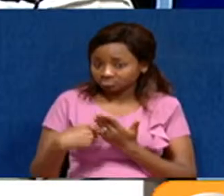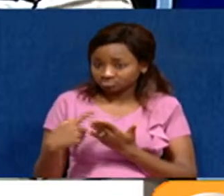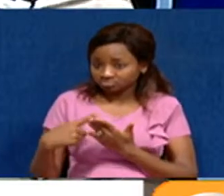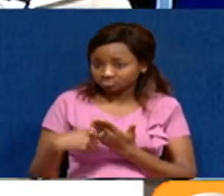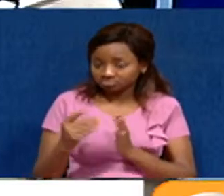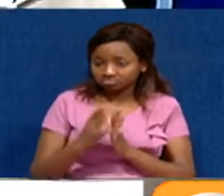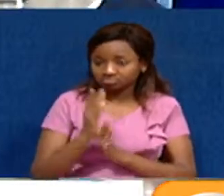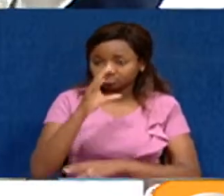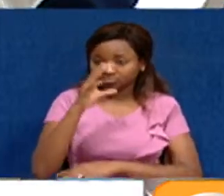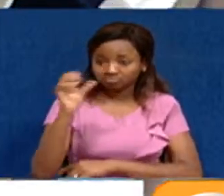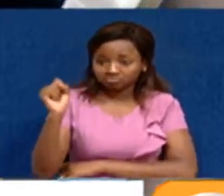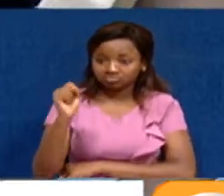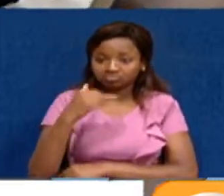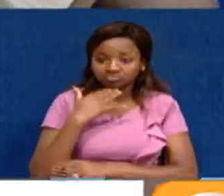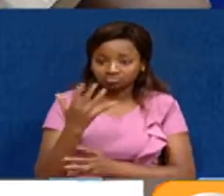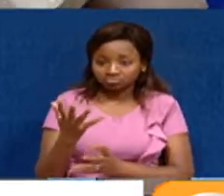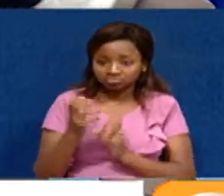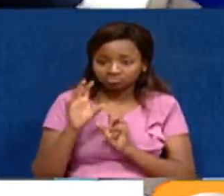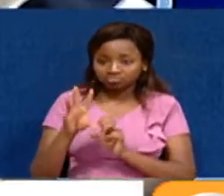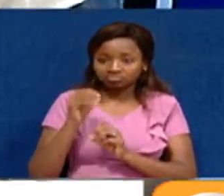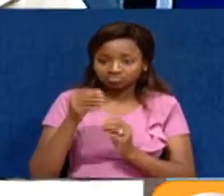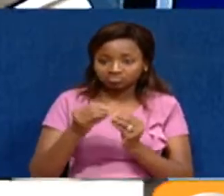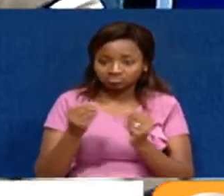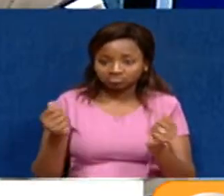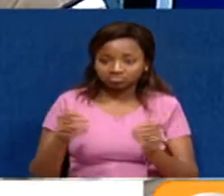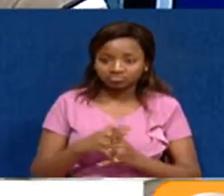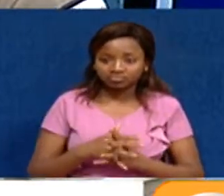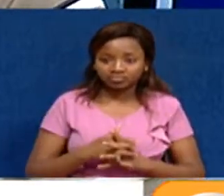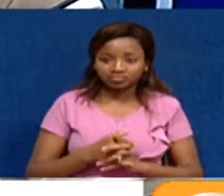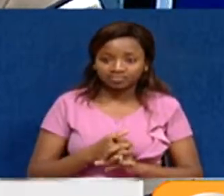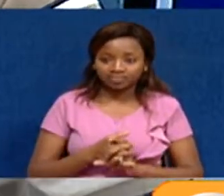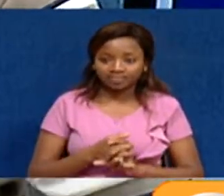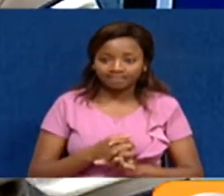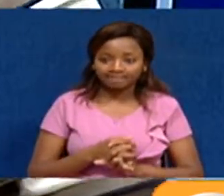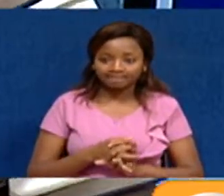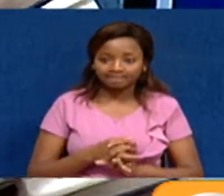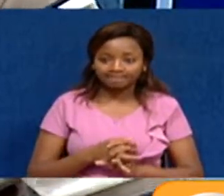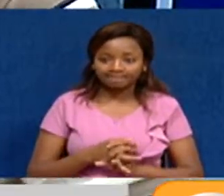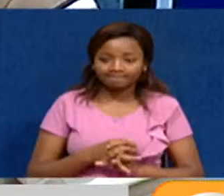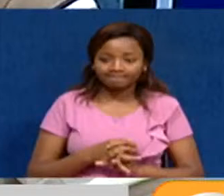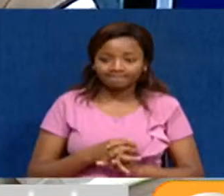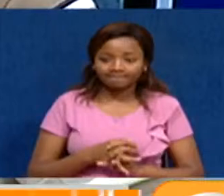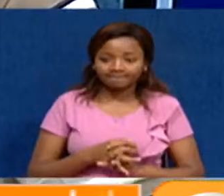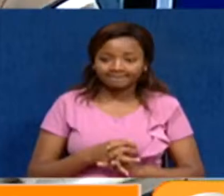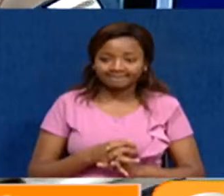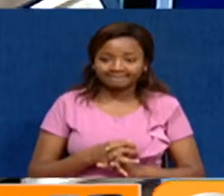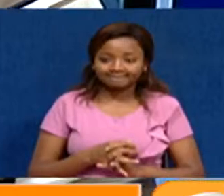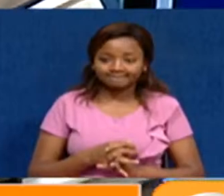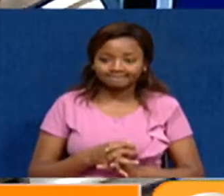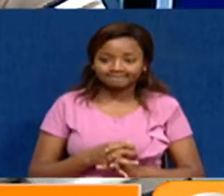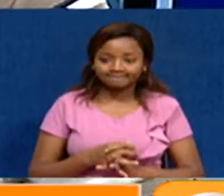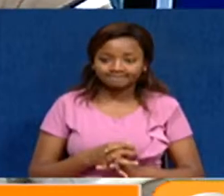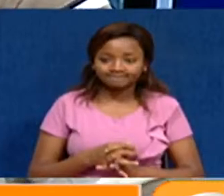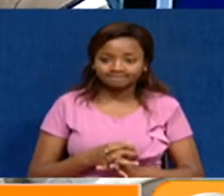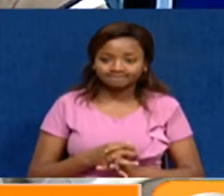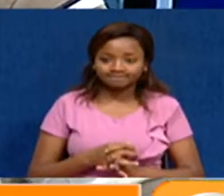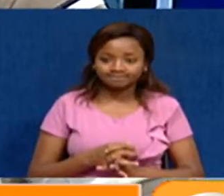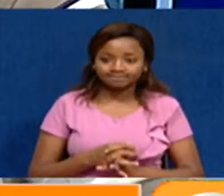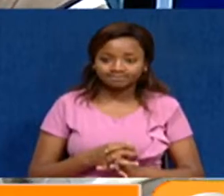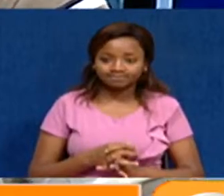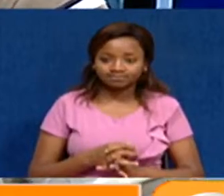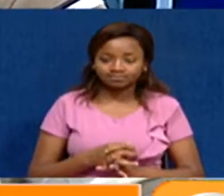suspension? Yeah, that is a problem that is troubling us in the caretaker committee. And